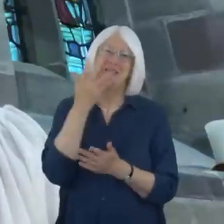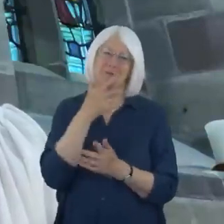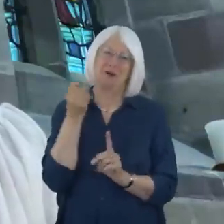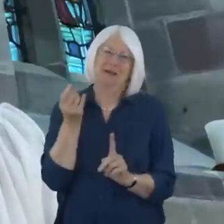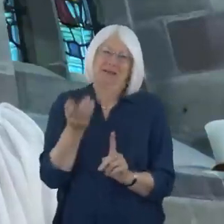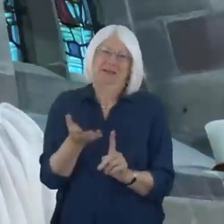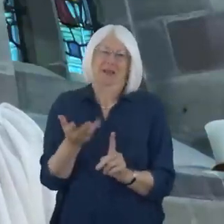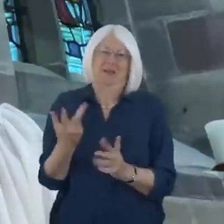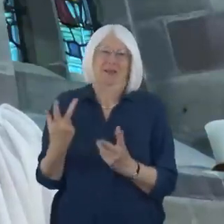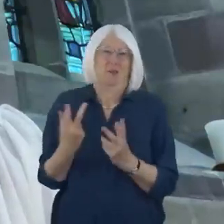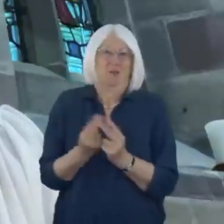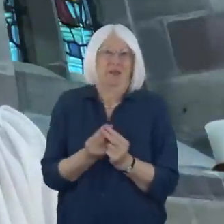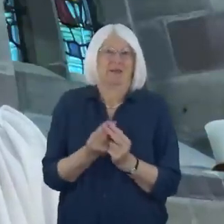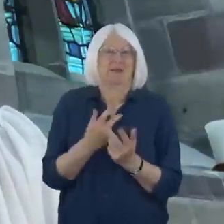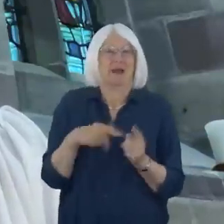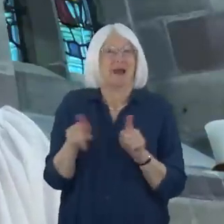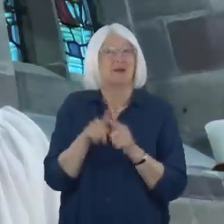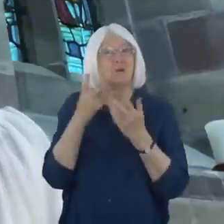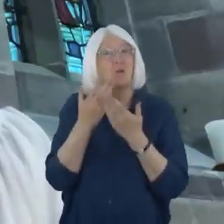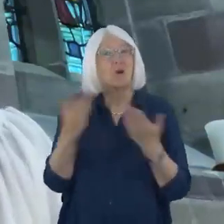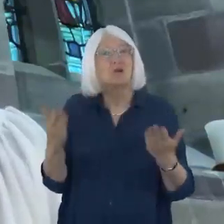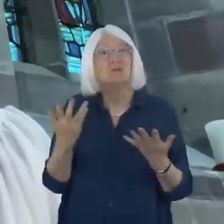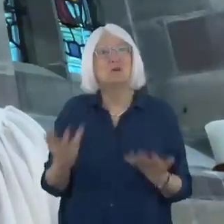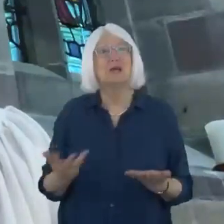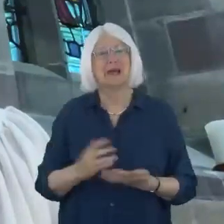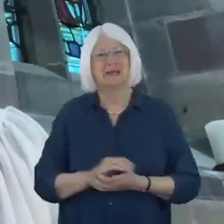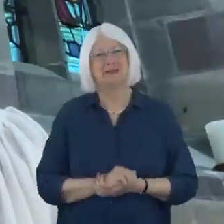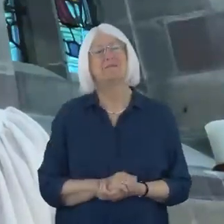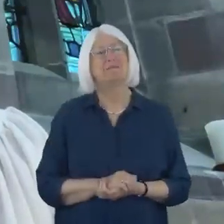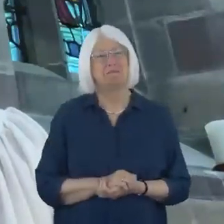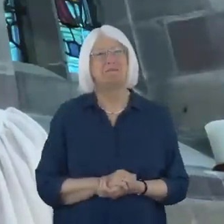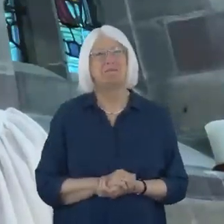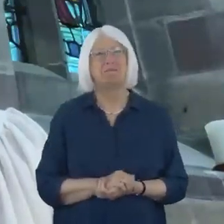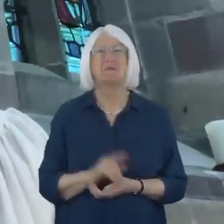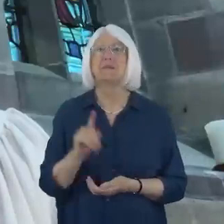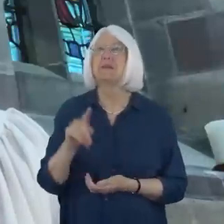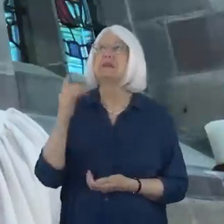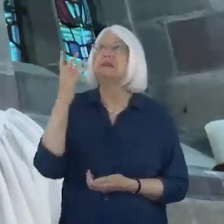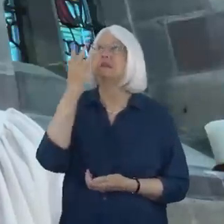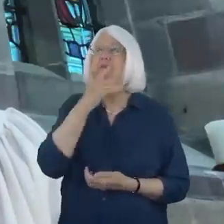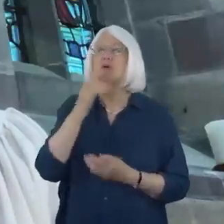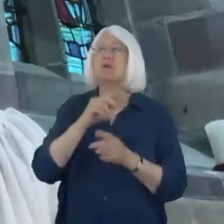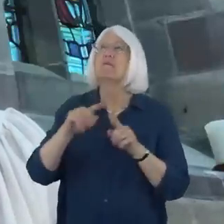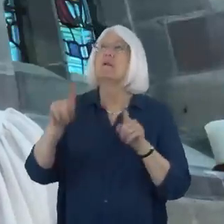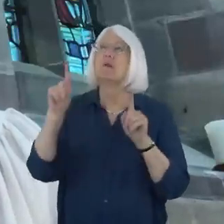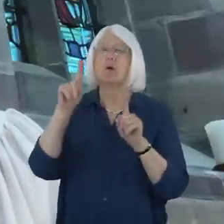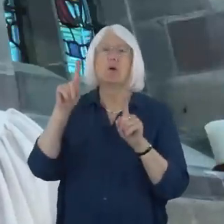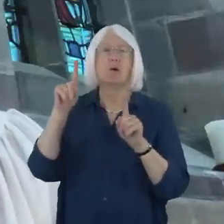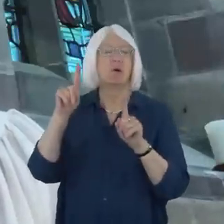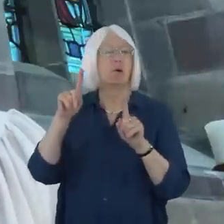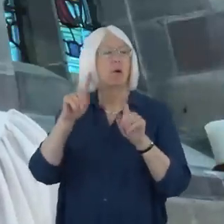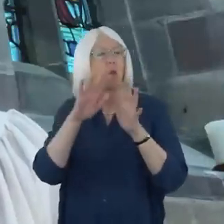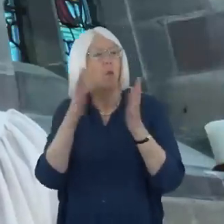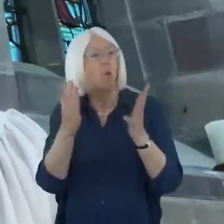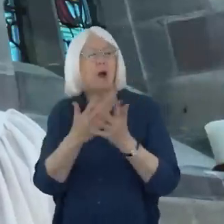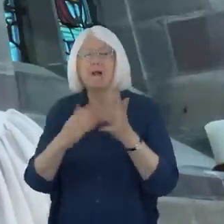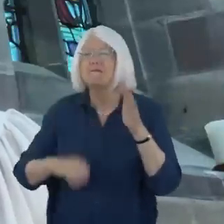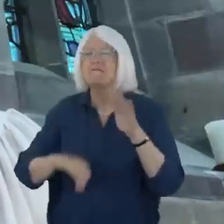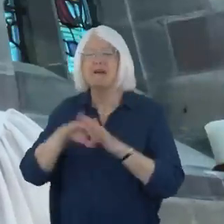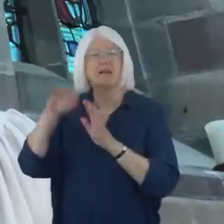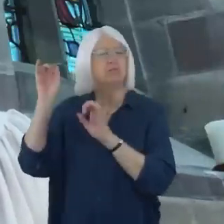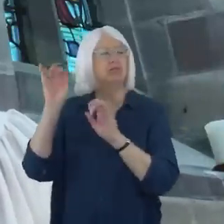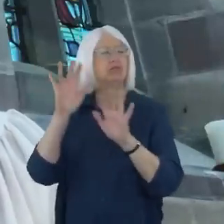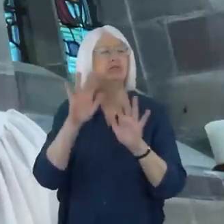we worship today. The Spirit of the Lord fills the world